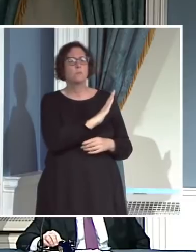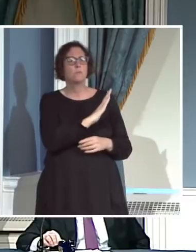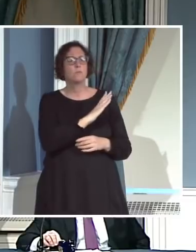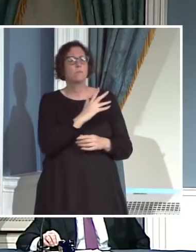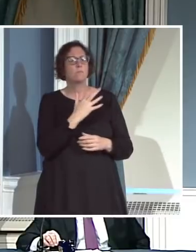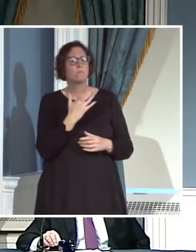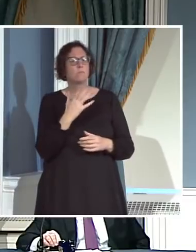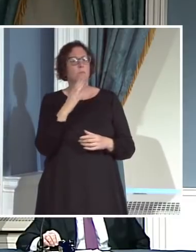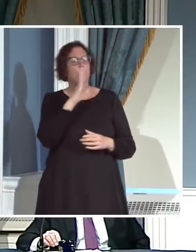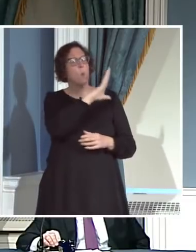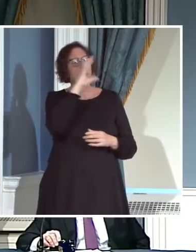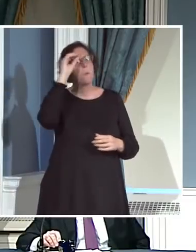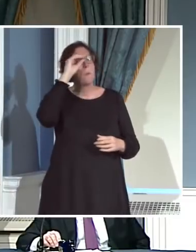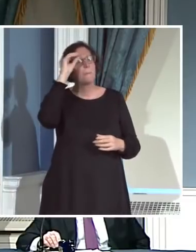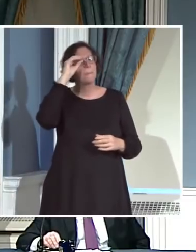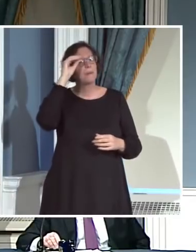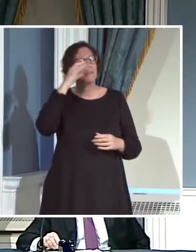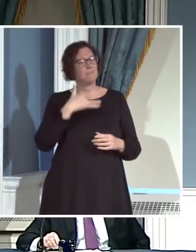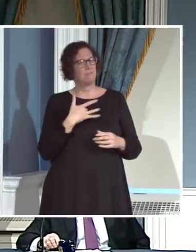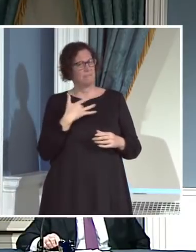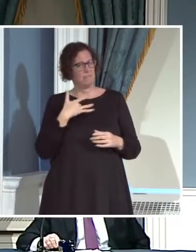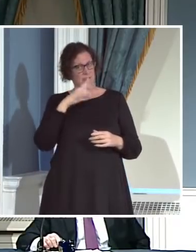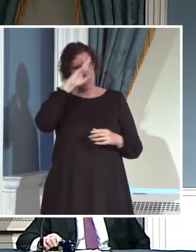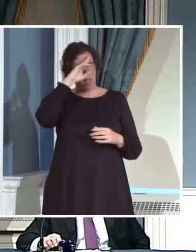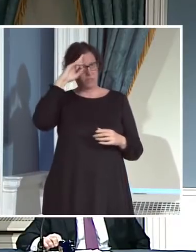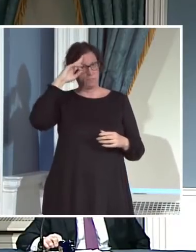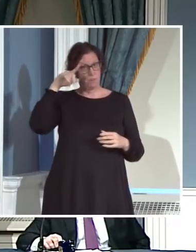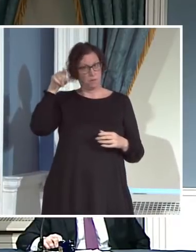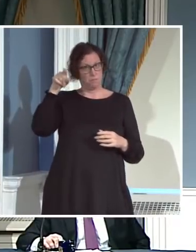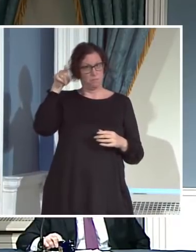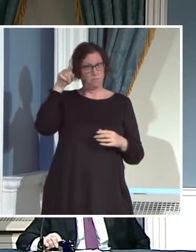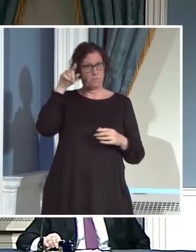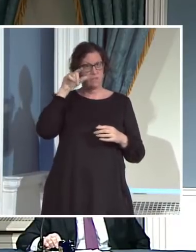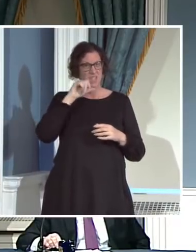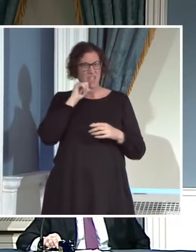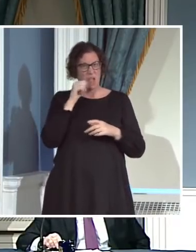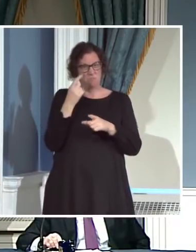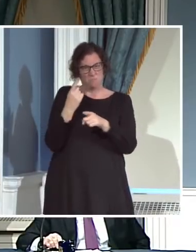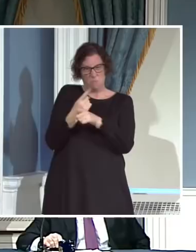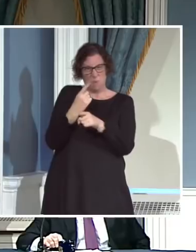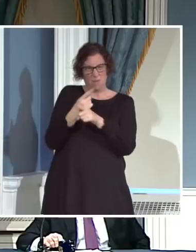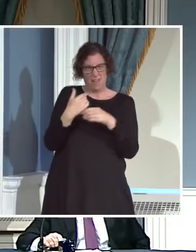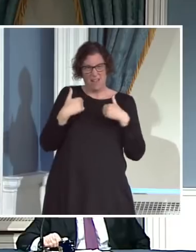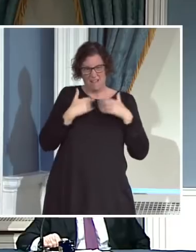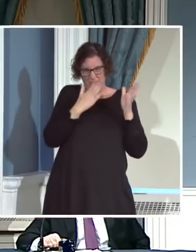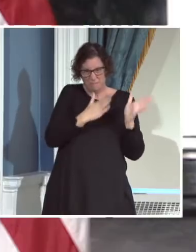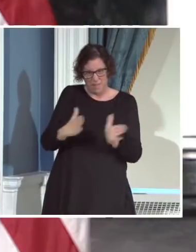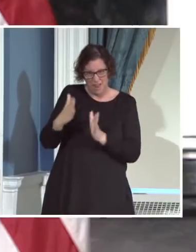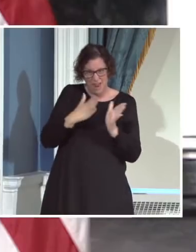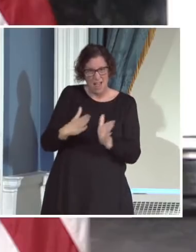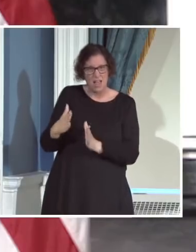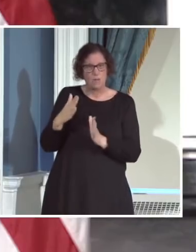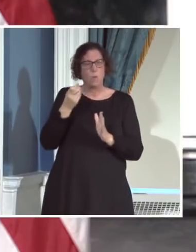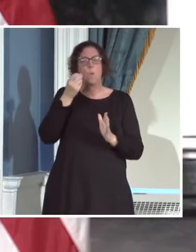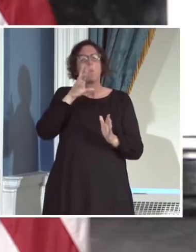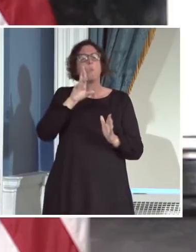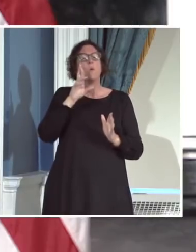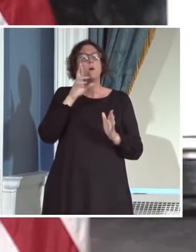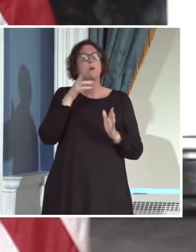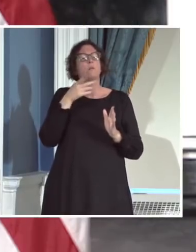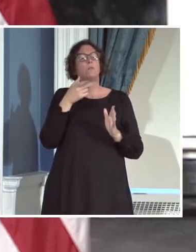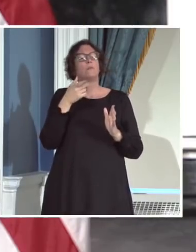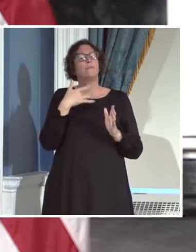to have these plans at all, or that it's inappropriate and unfair for the public to know what these plans say? No, I mean, look,